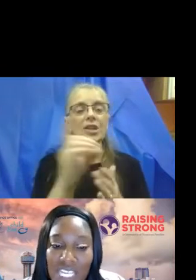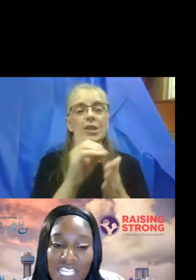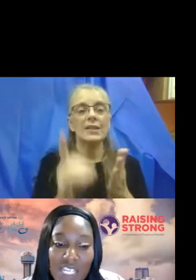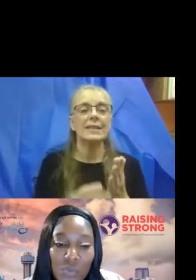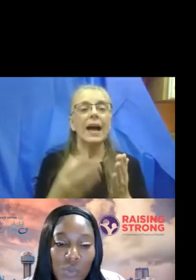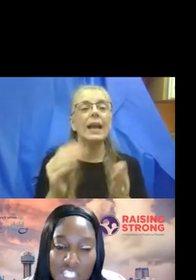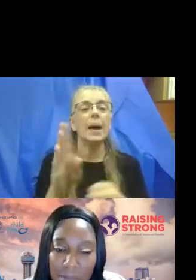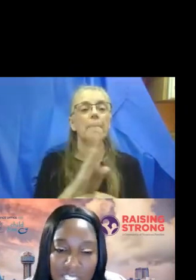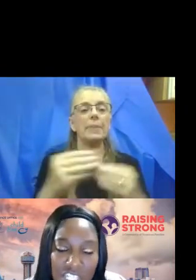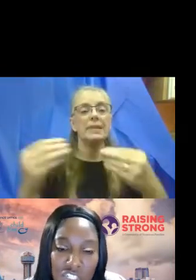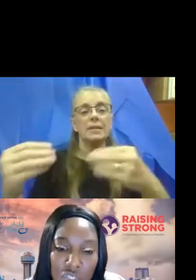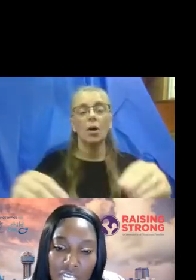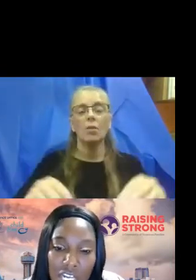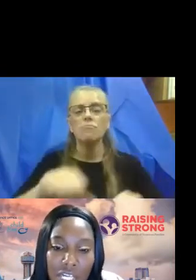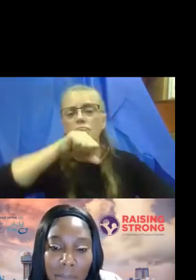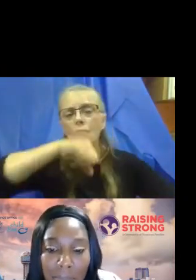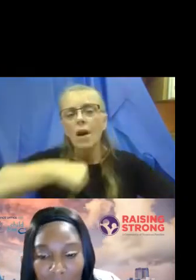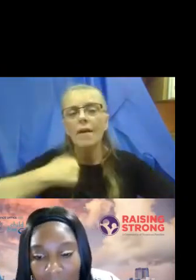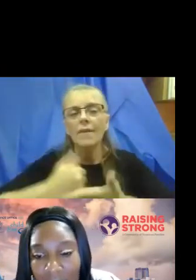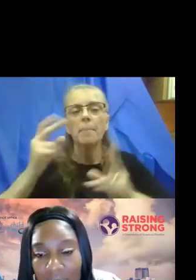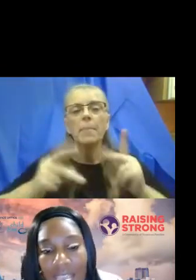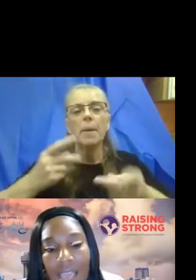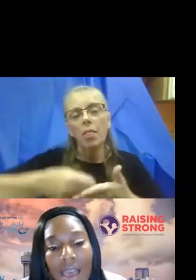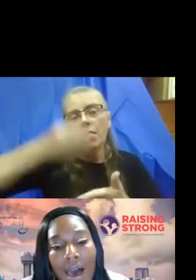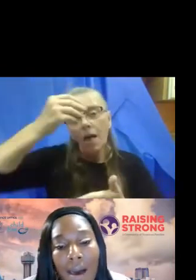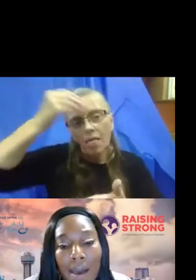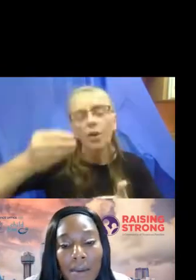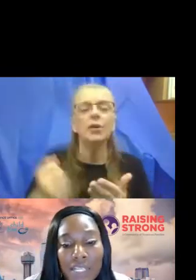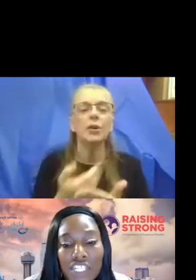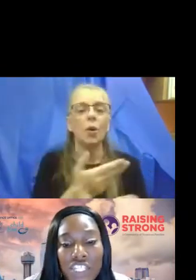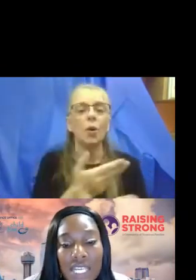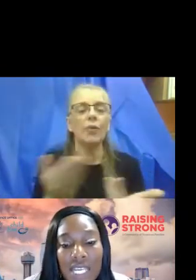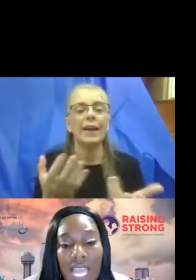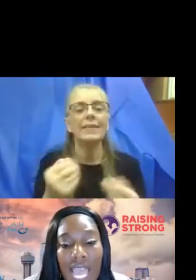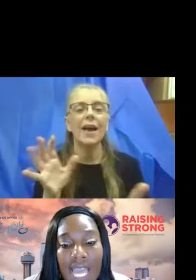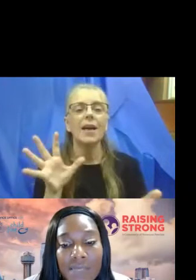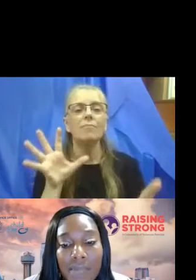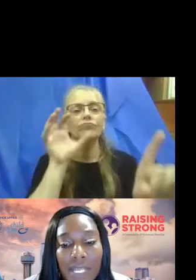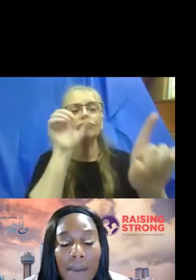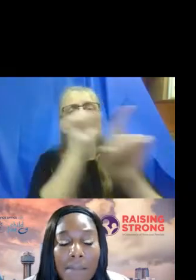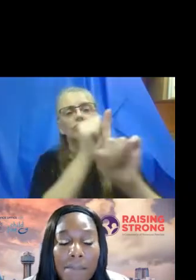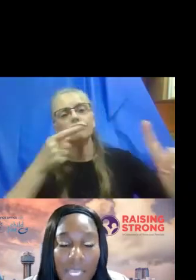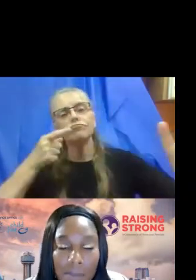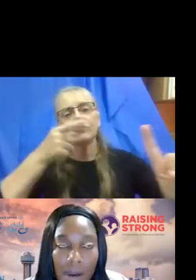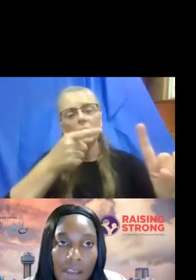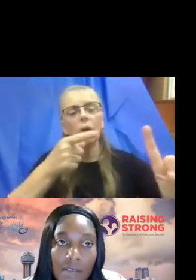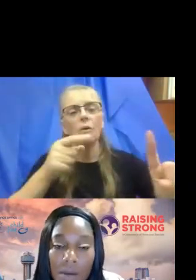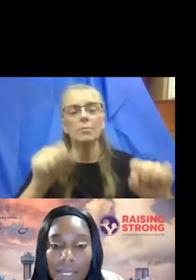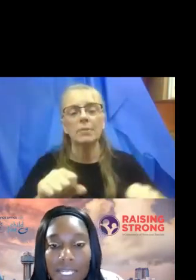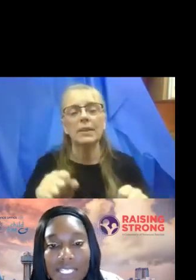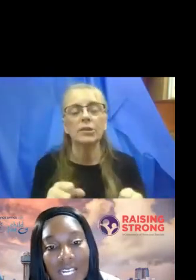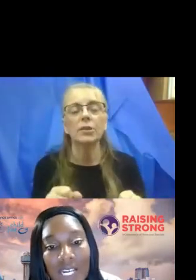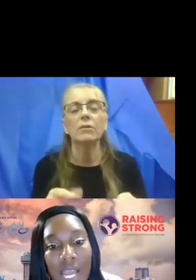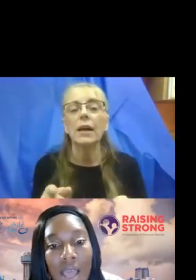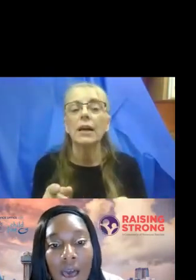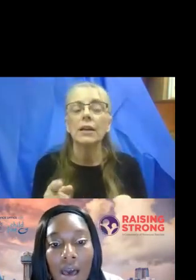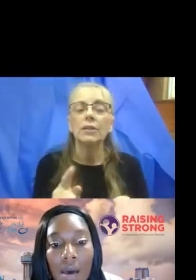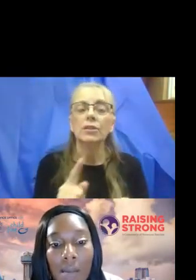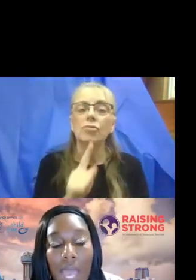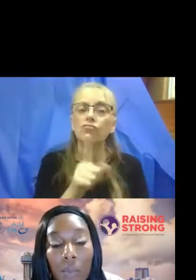new things and reach their potential in her community. She has been a big part of helping us